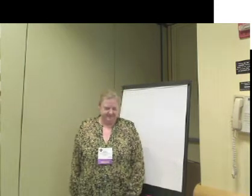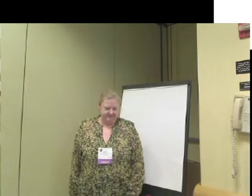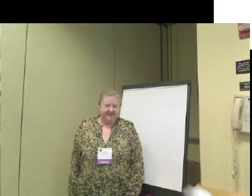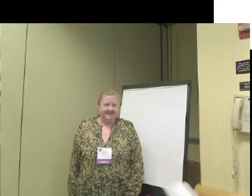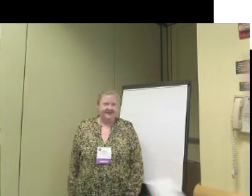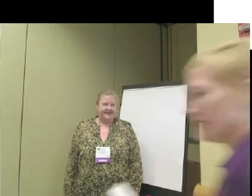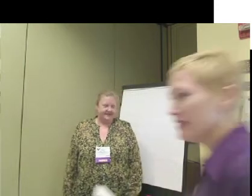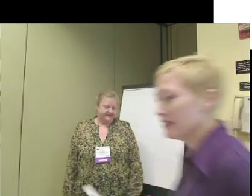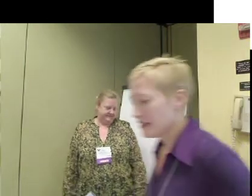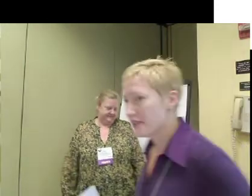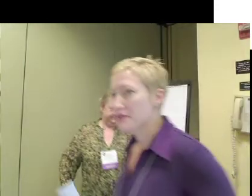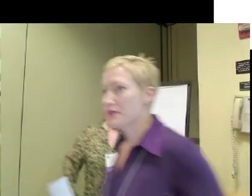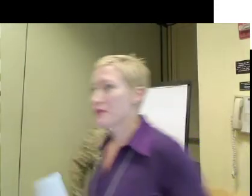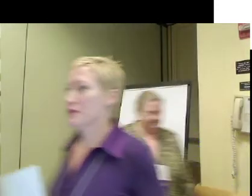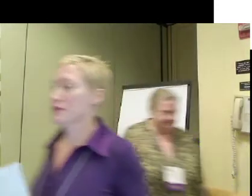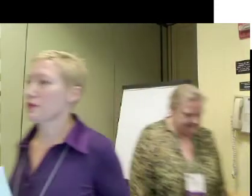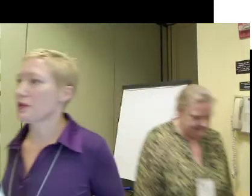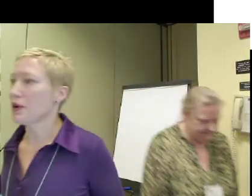Okay.